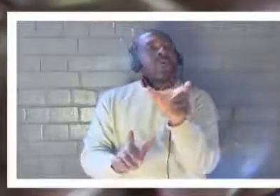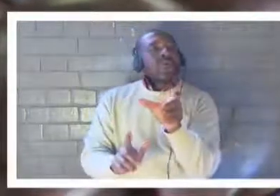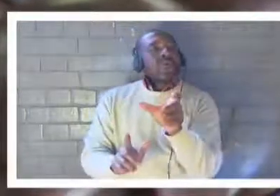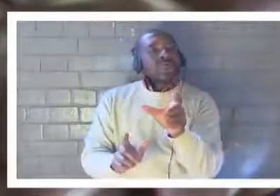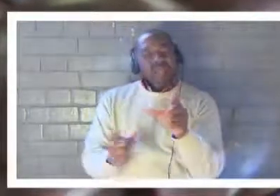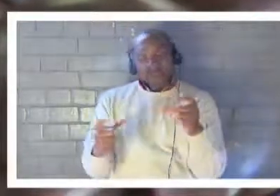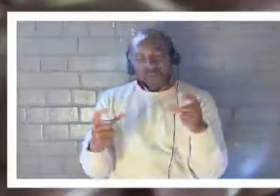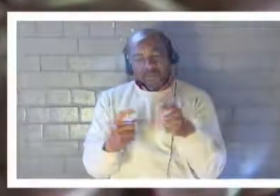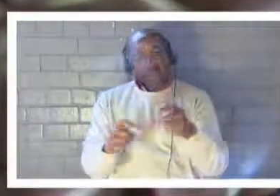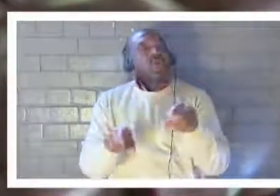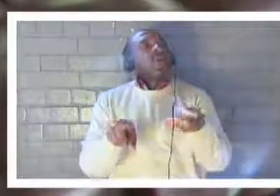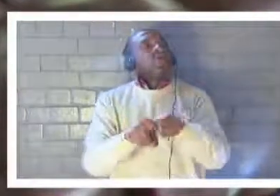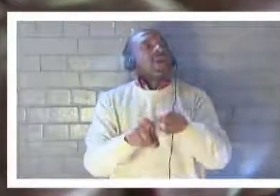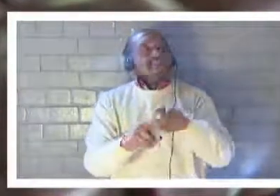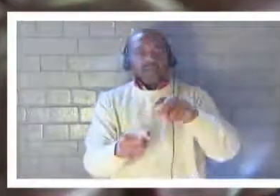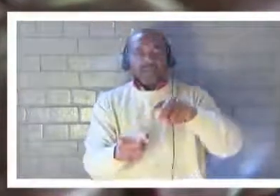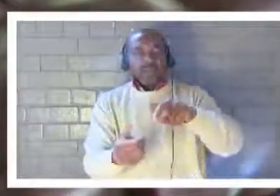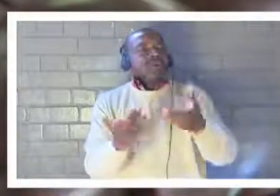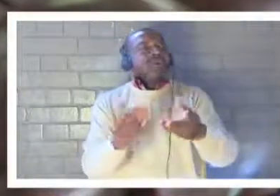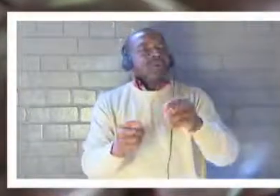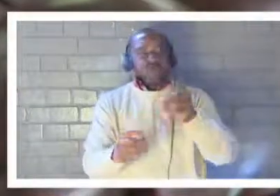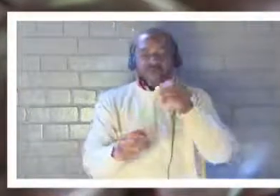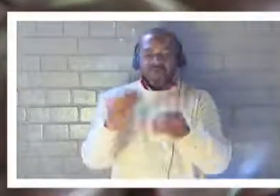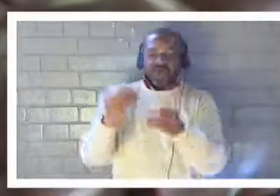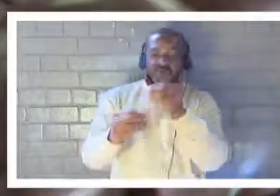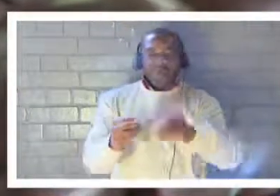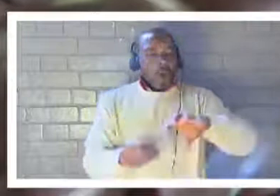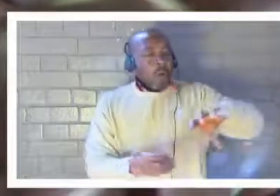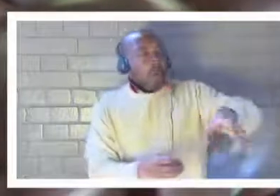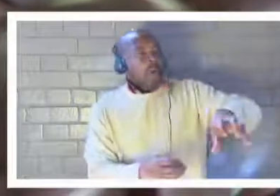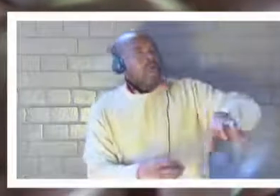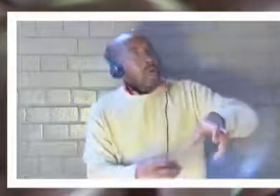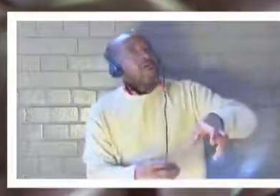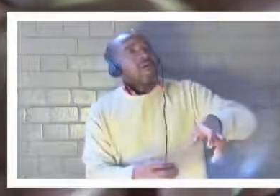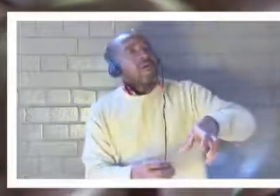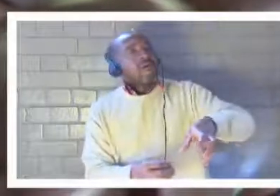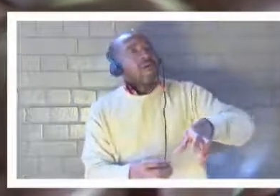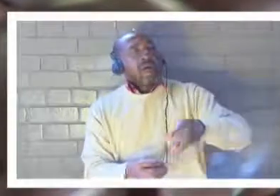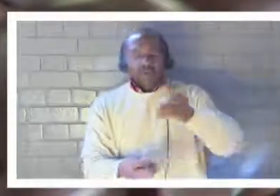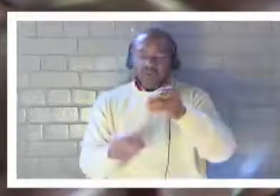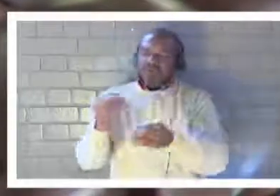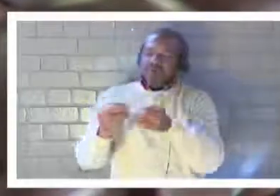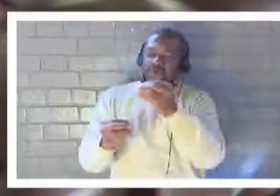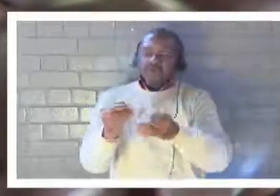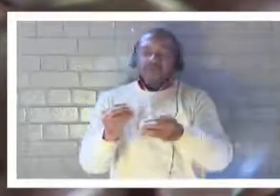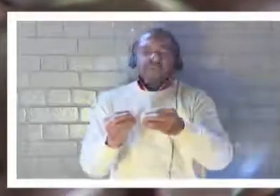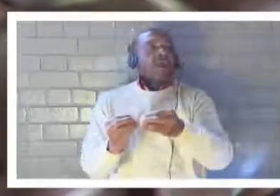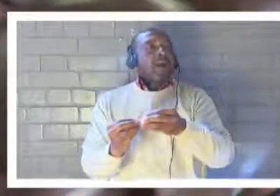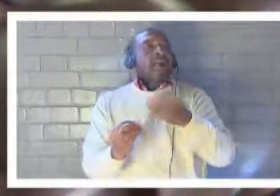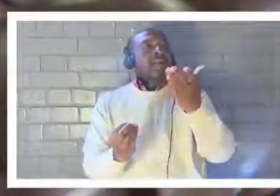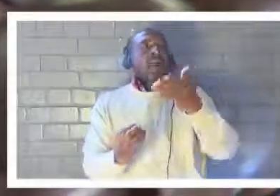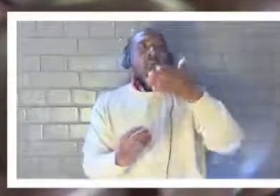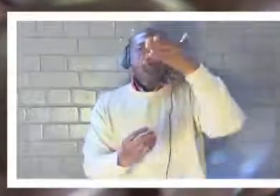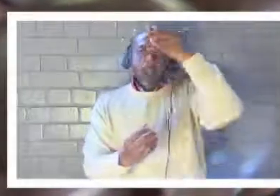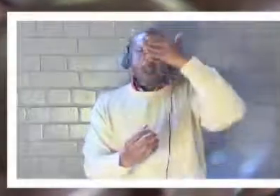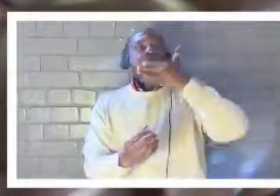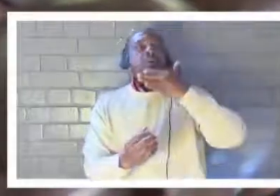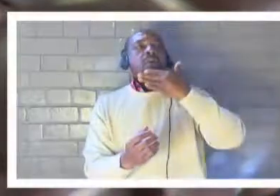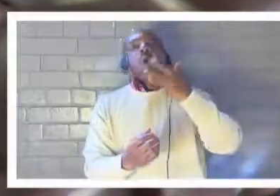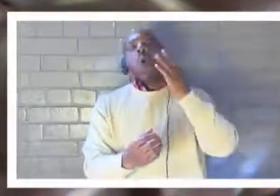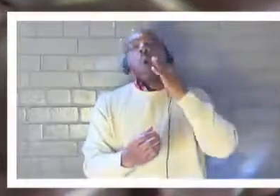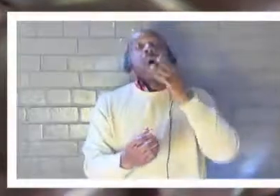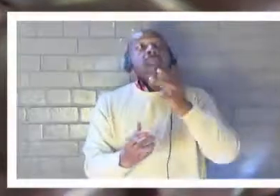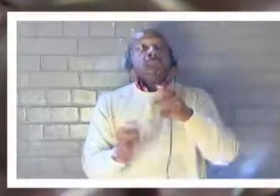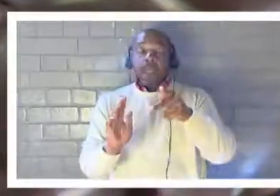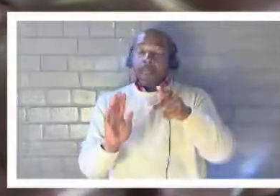a challenge. Replacement of a window, it becomes a challenge. So given the fact that if maybe this portfolio committee would actually